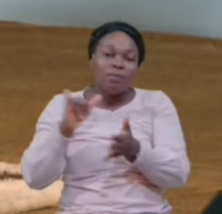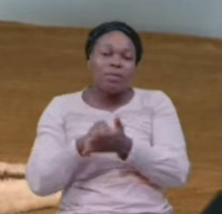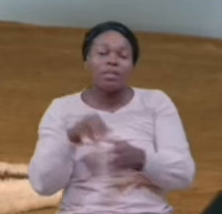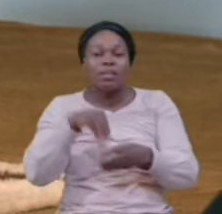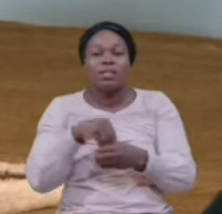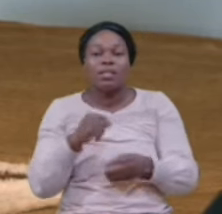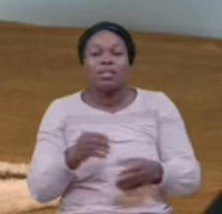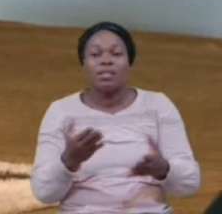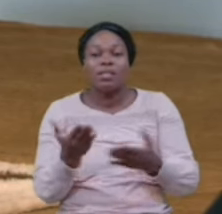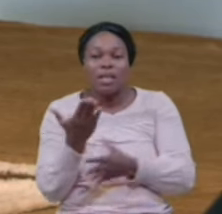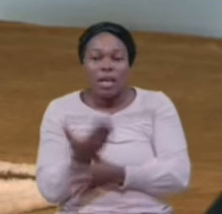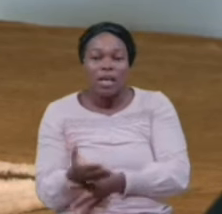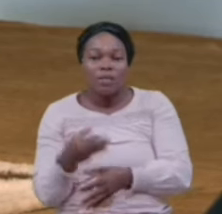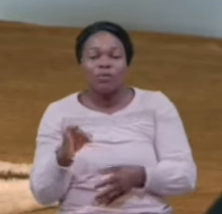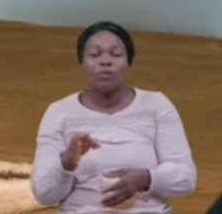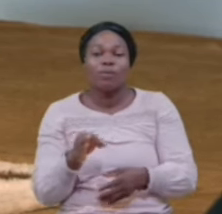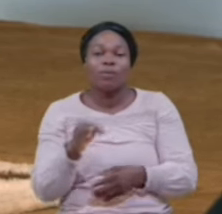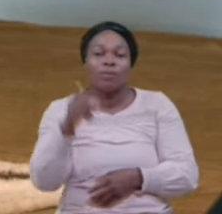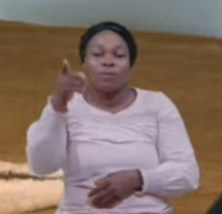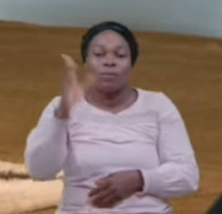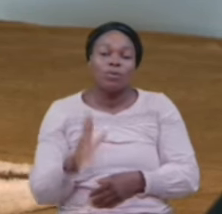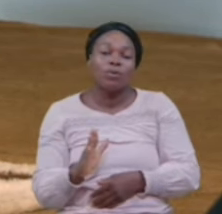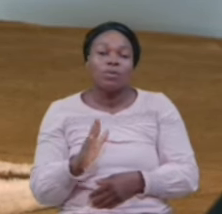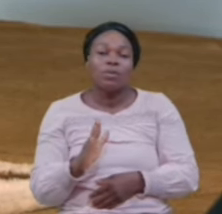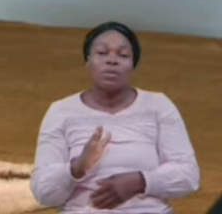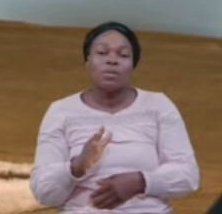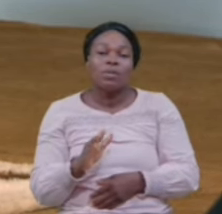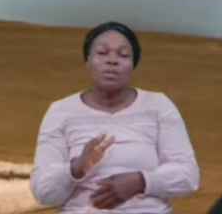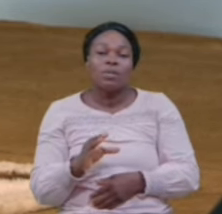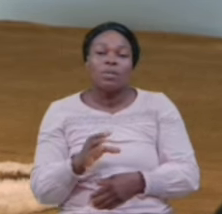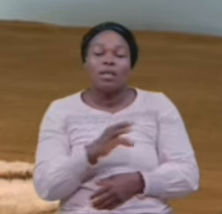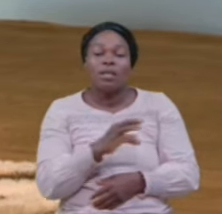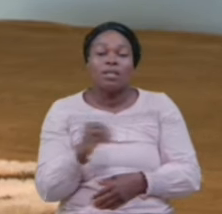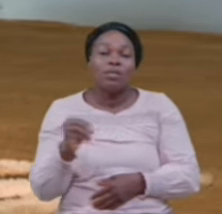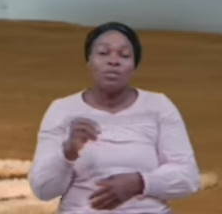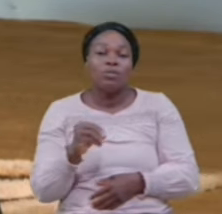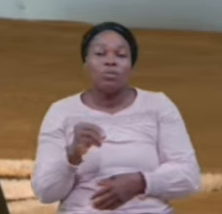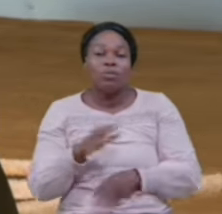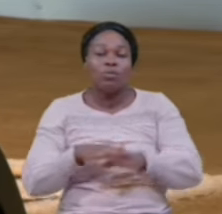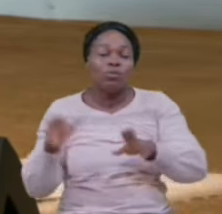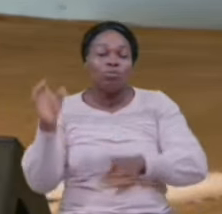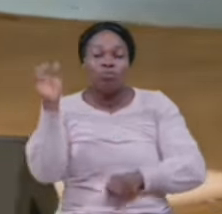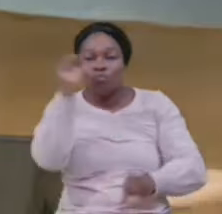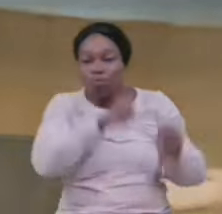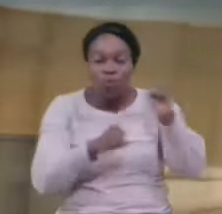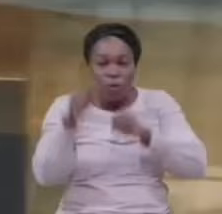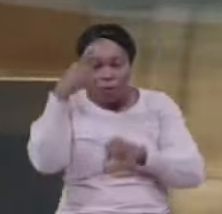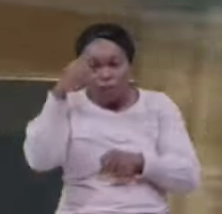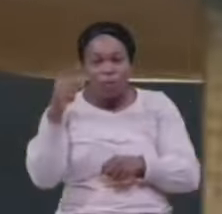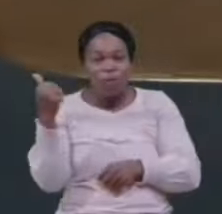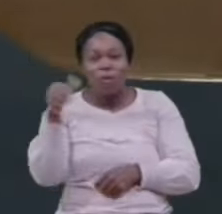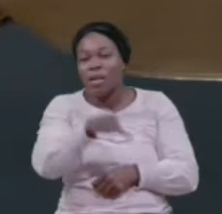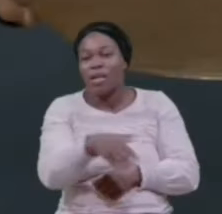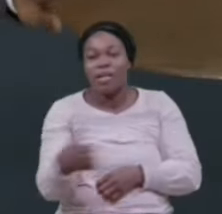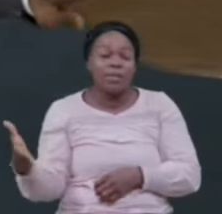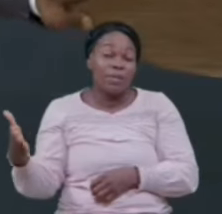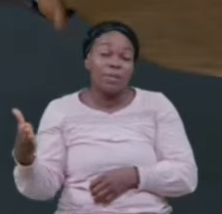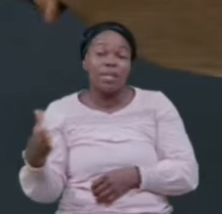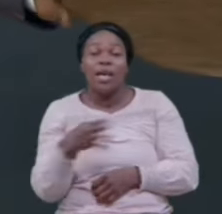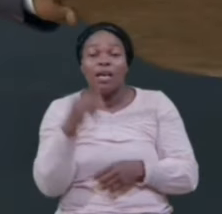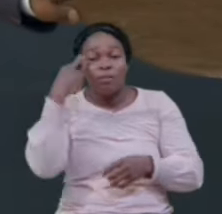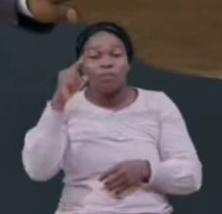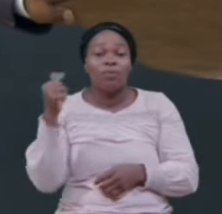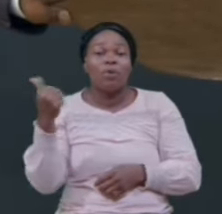without any jostling for anything, any struggling for anything and for any